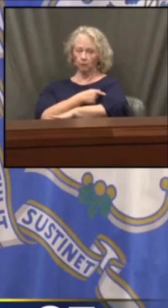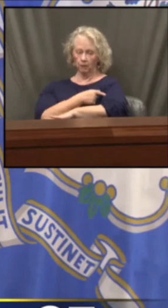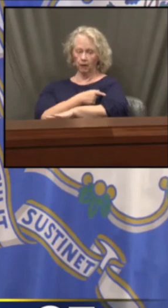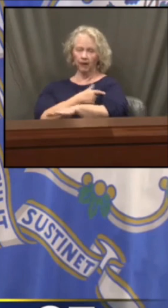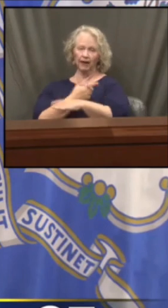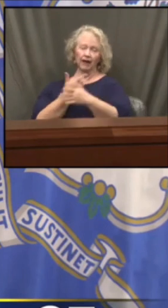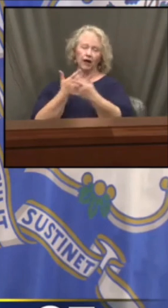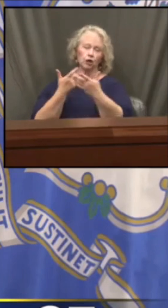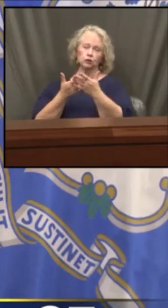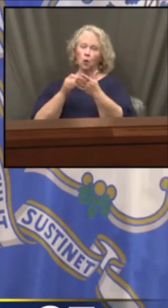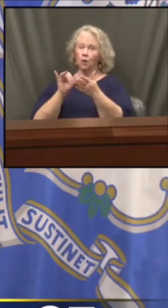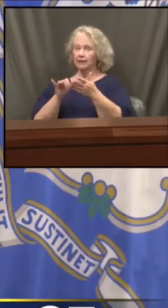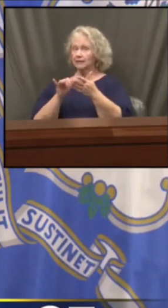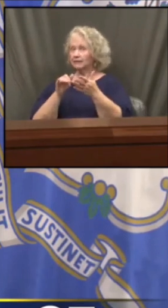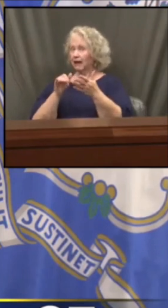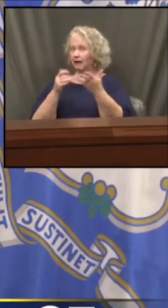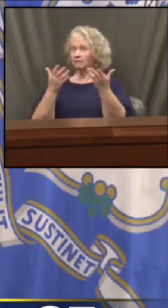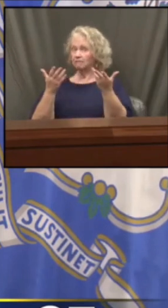terms of the scope of the issue.